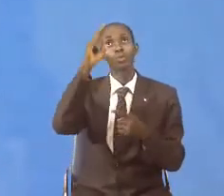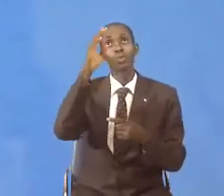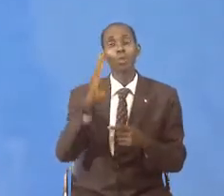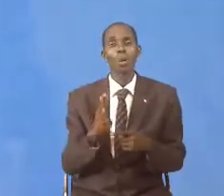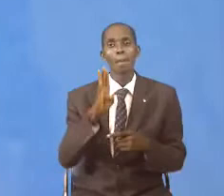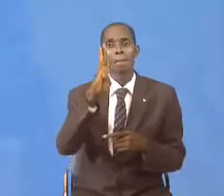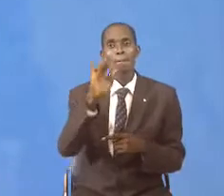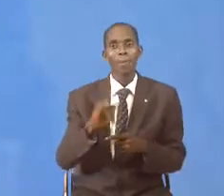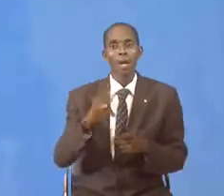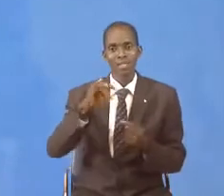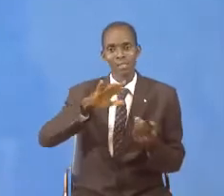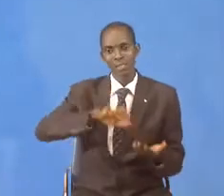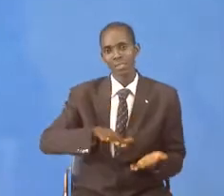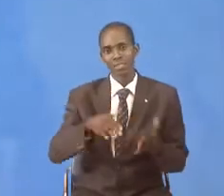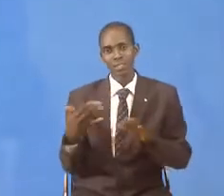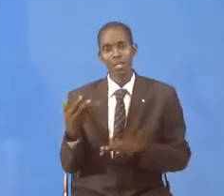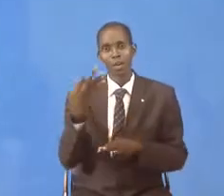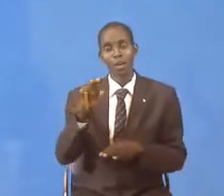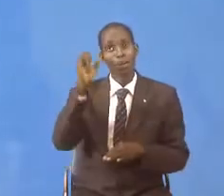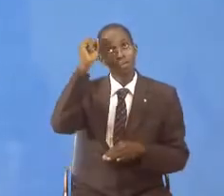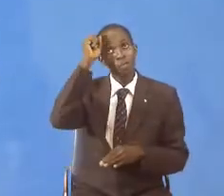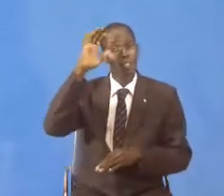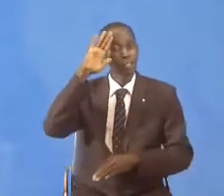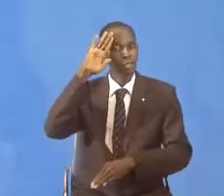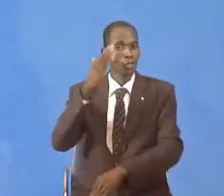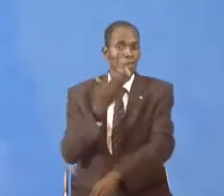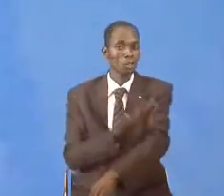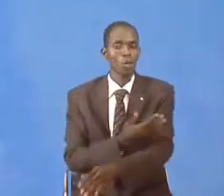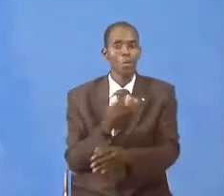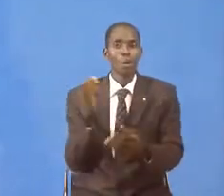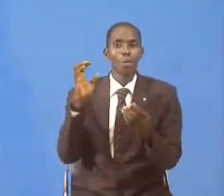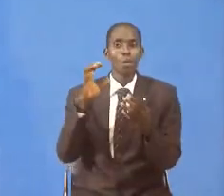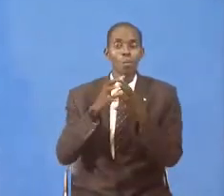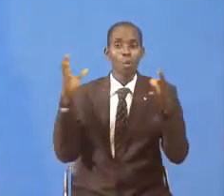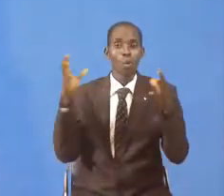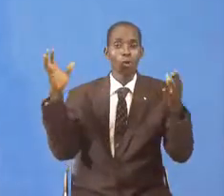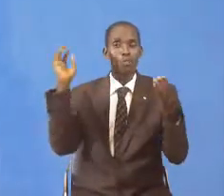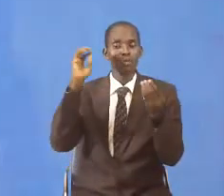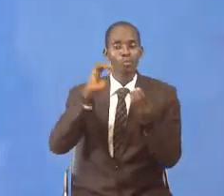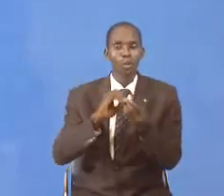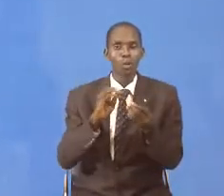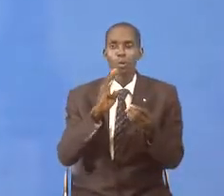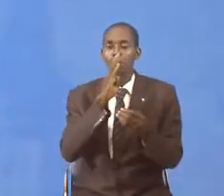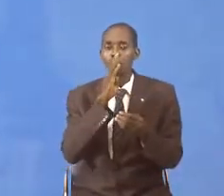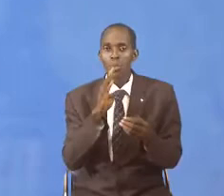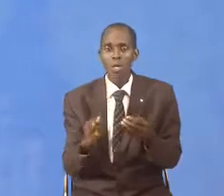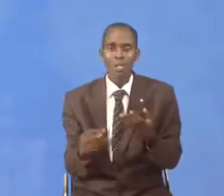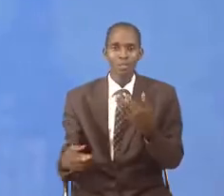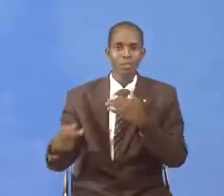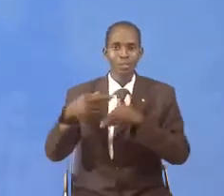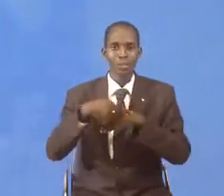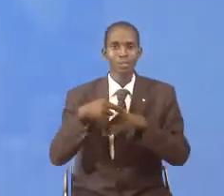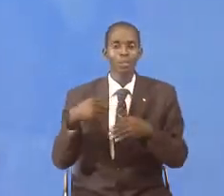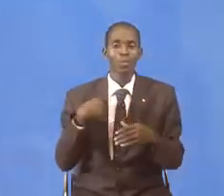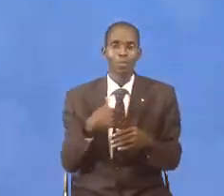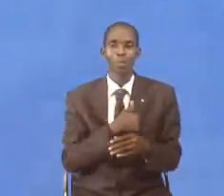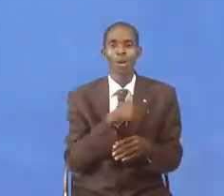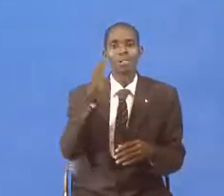we were reconciled to God by the death of his son. Much more,